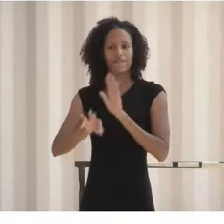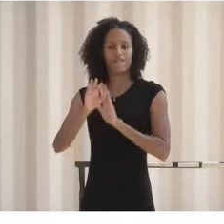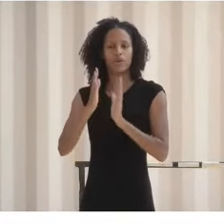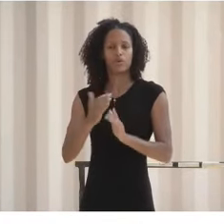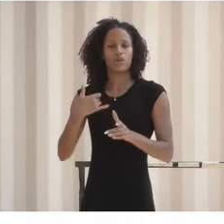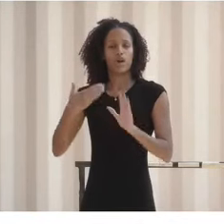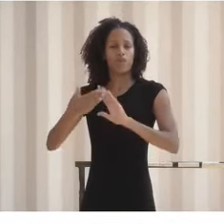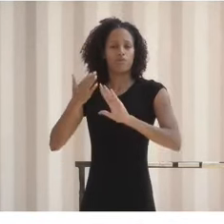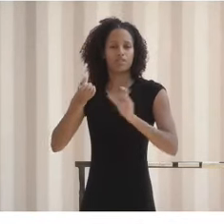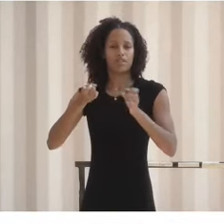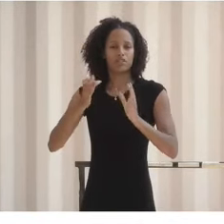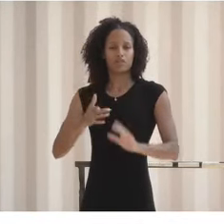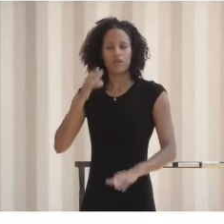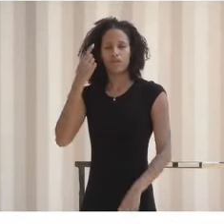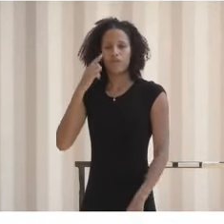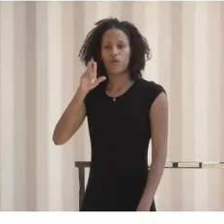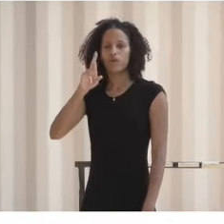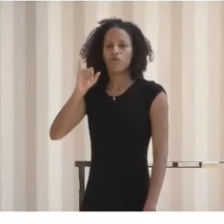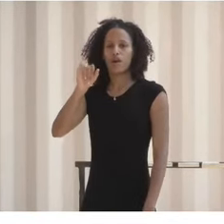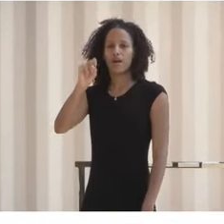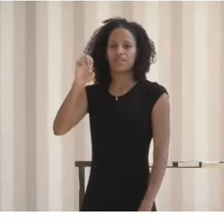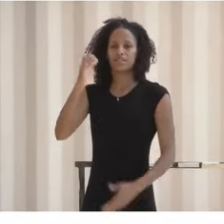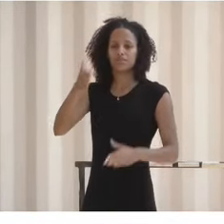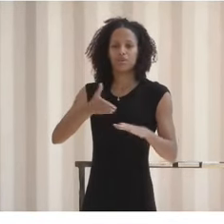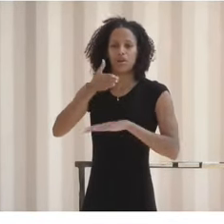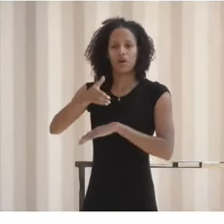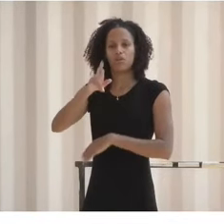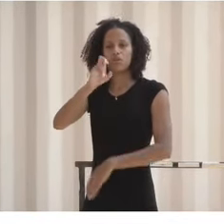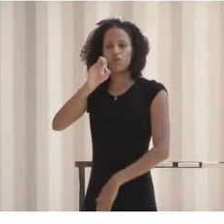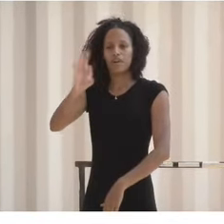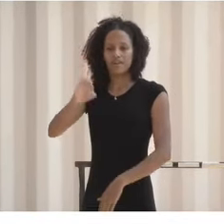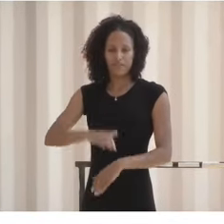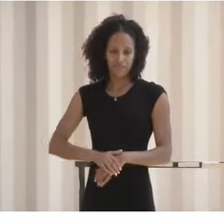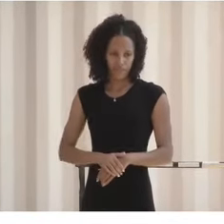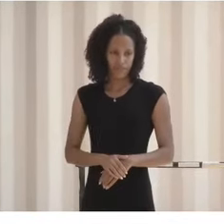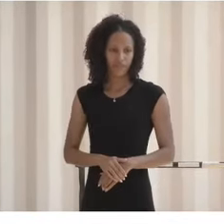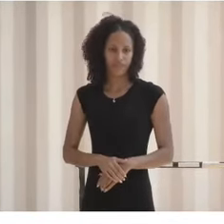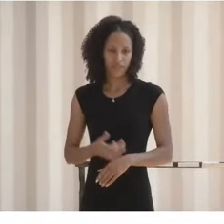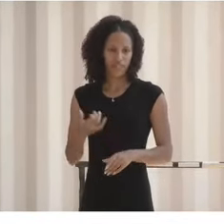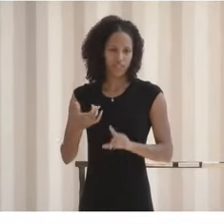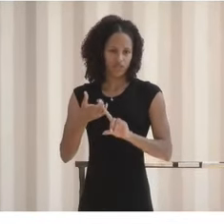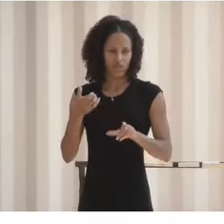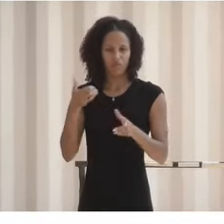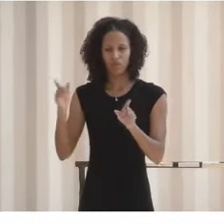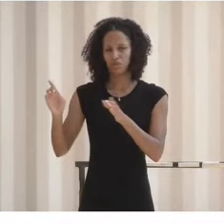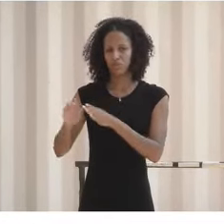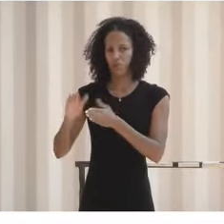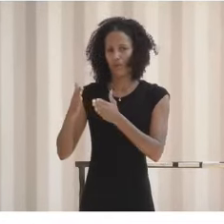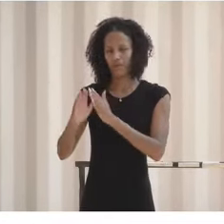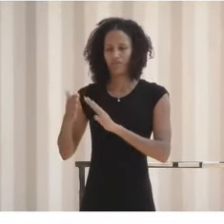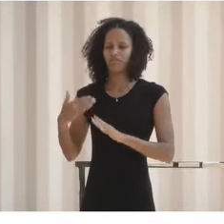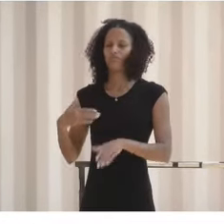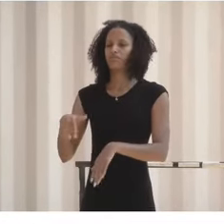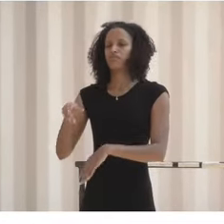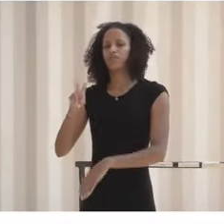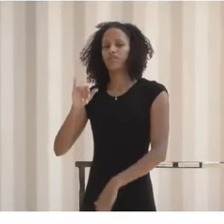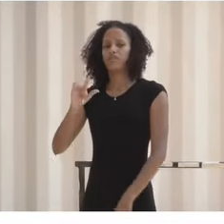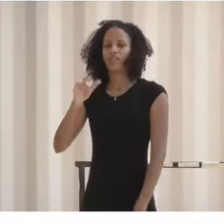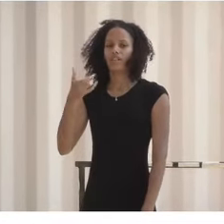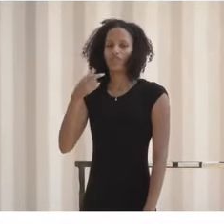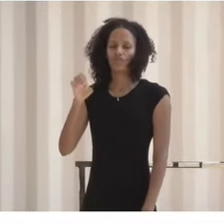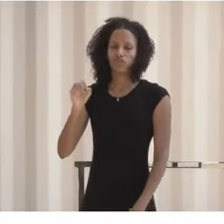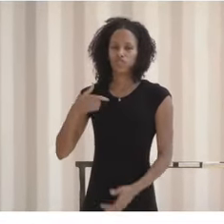manager of Rise Beyond the Reef. He is an indigenous Fijian from Nalatoa village, where he grew up in a traditional